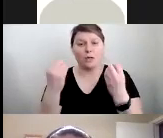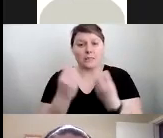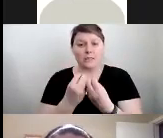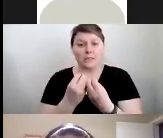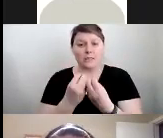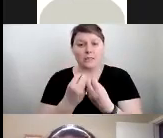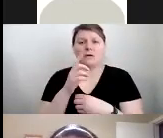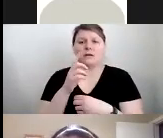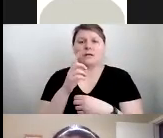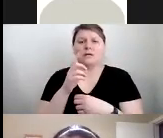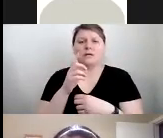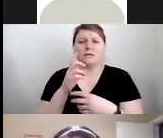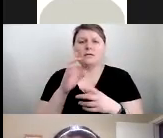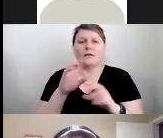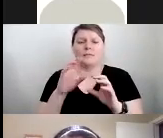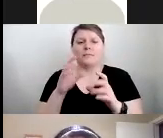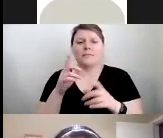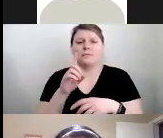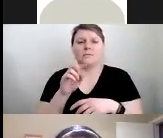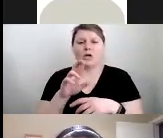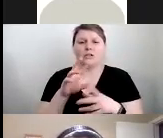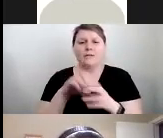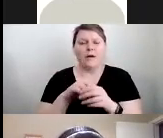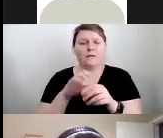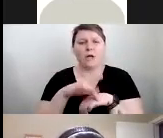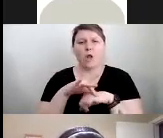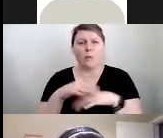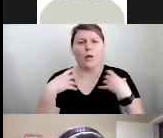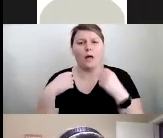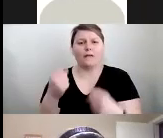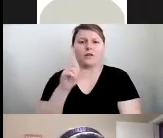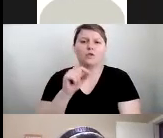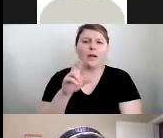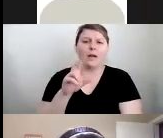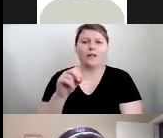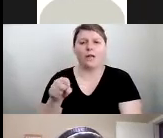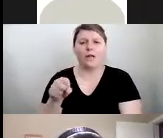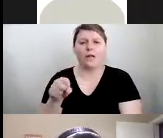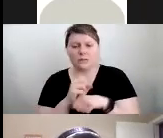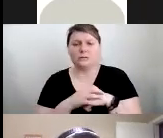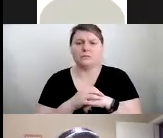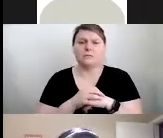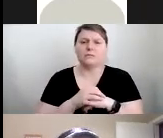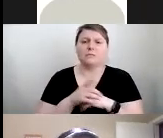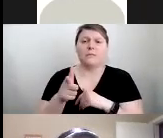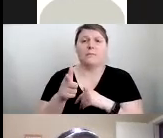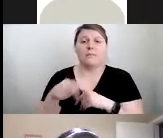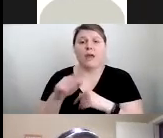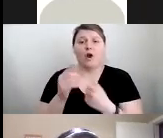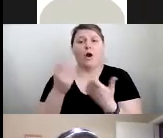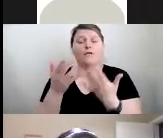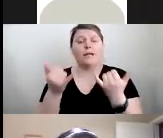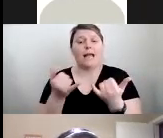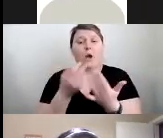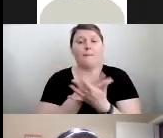Kamana Nellis has been involved in global health, for 20, 30 years. and they are offering now a